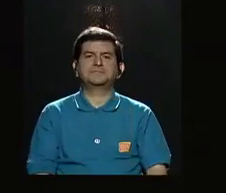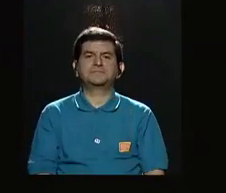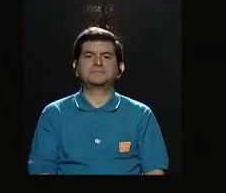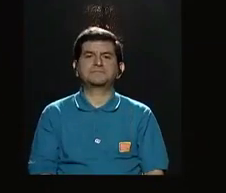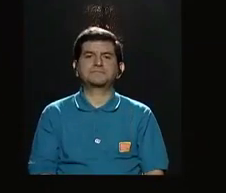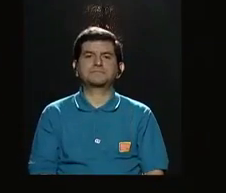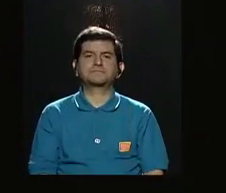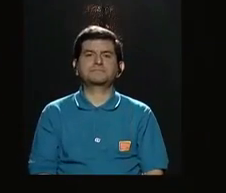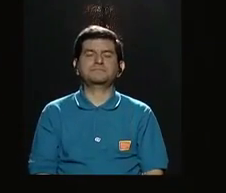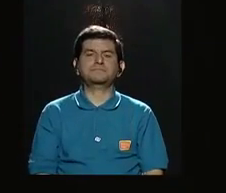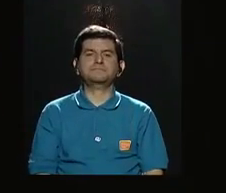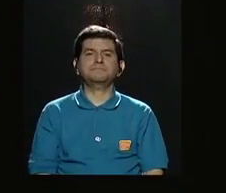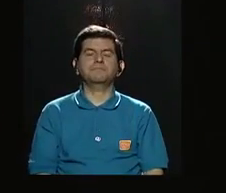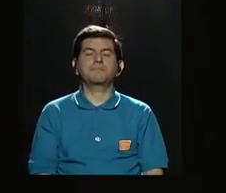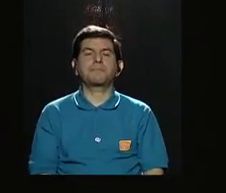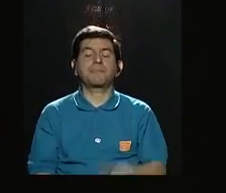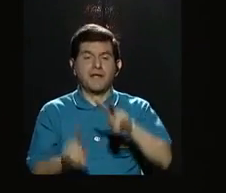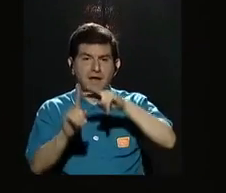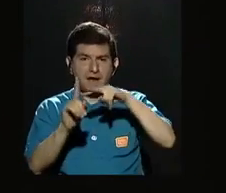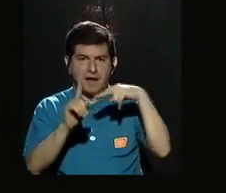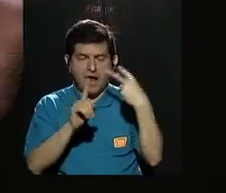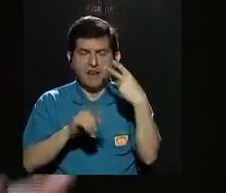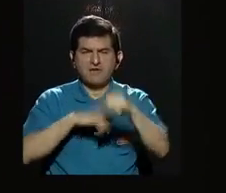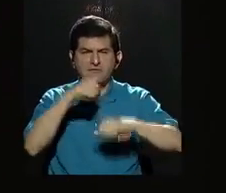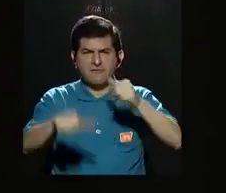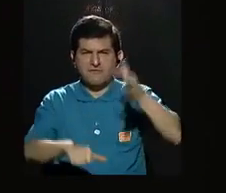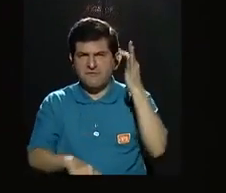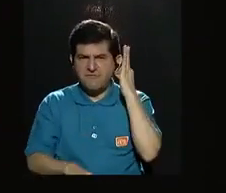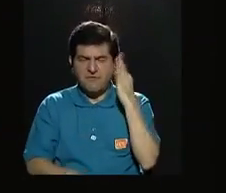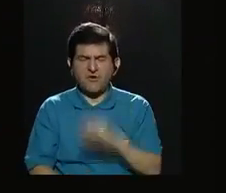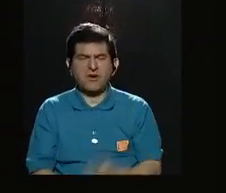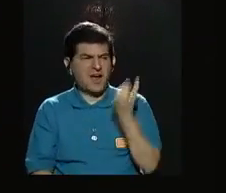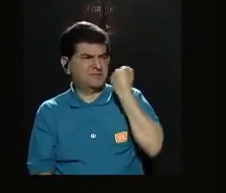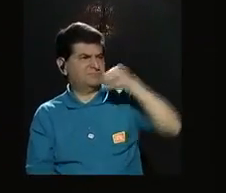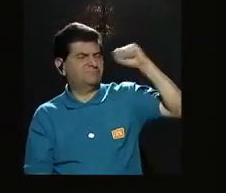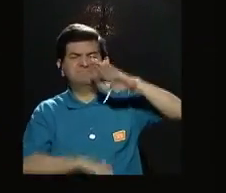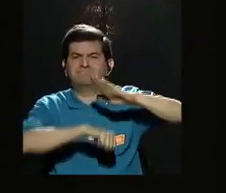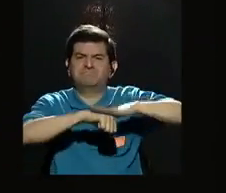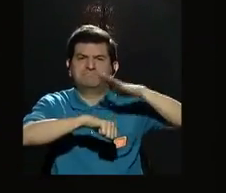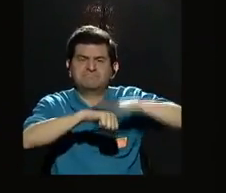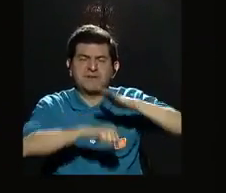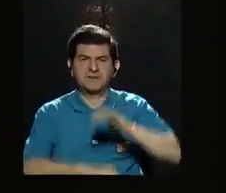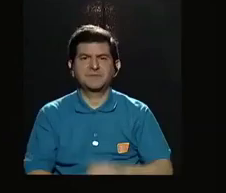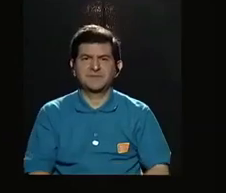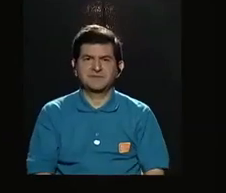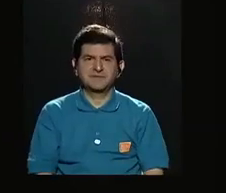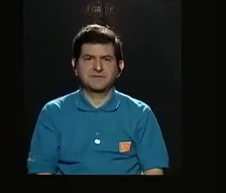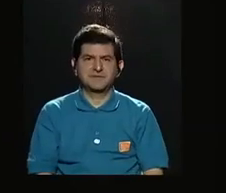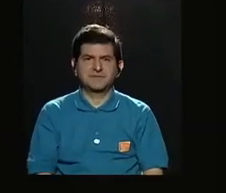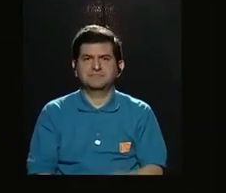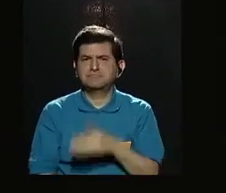Radical feminist approaches allow us to understand